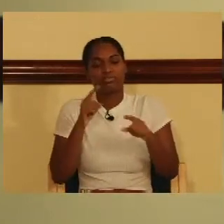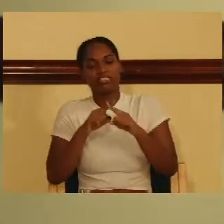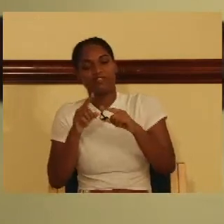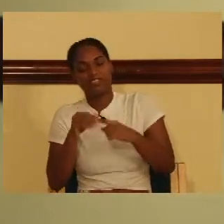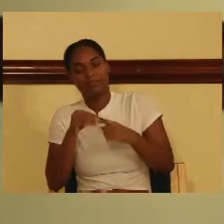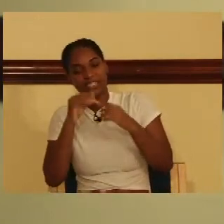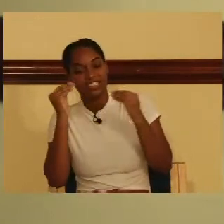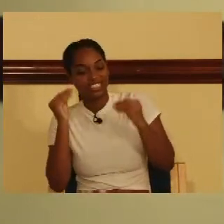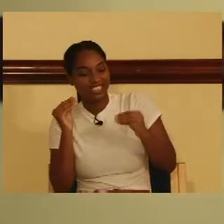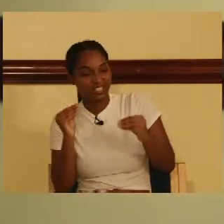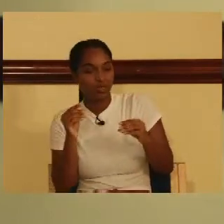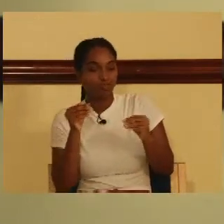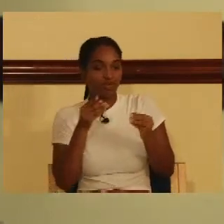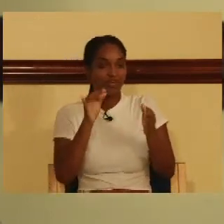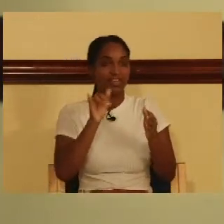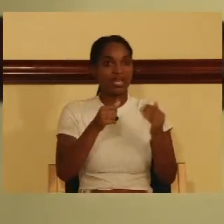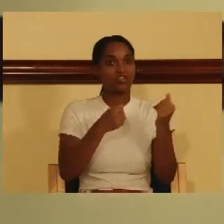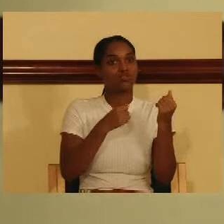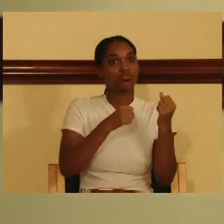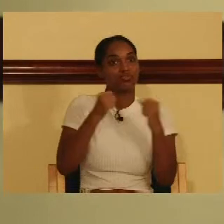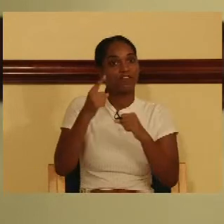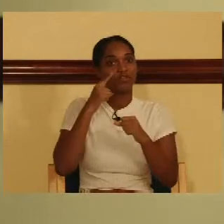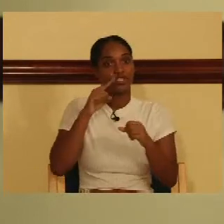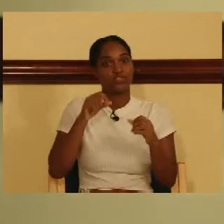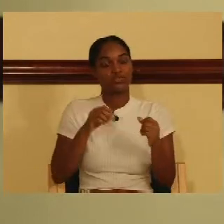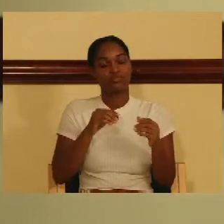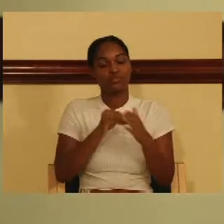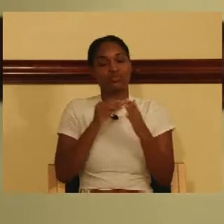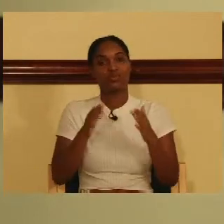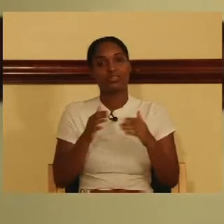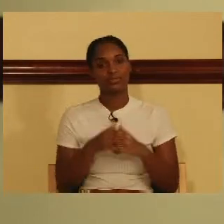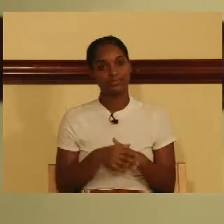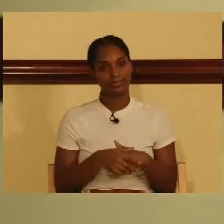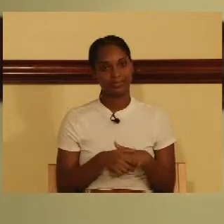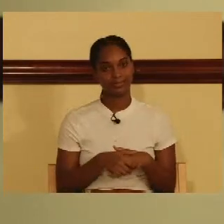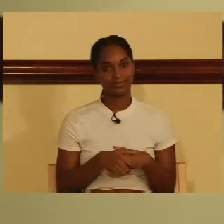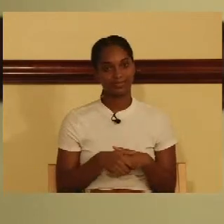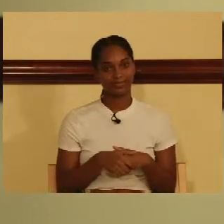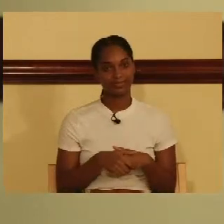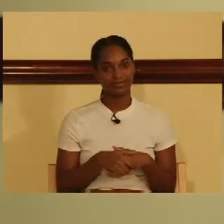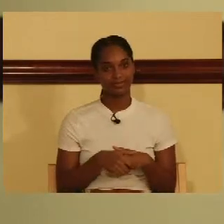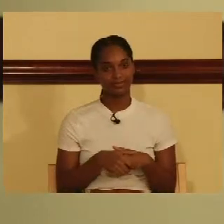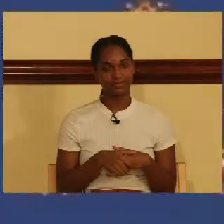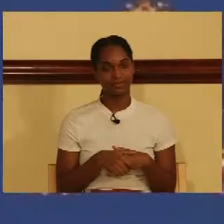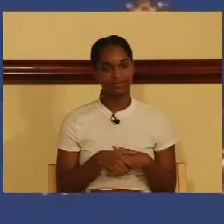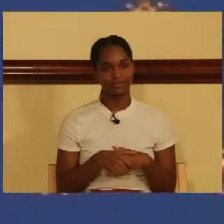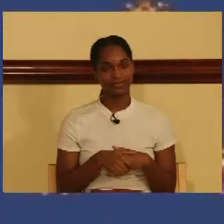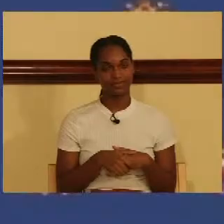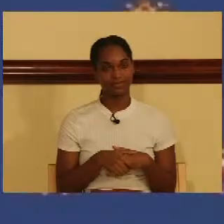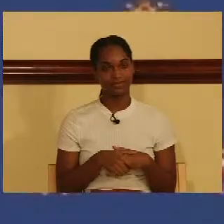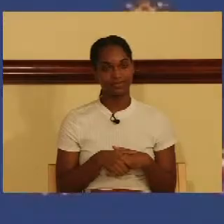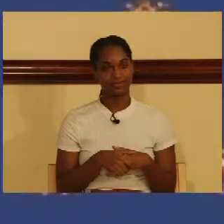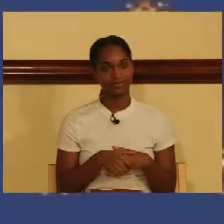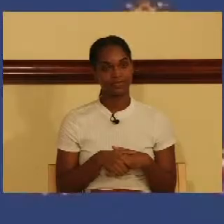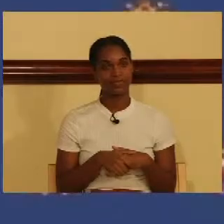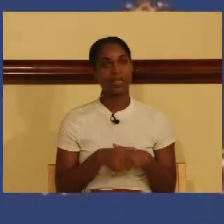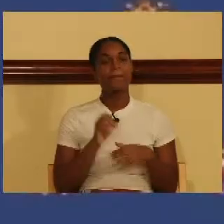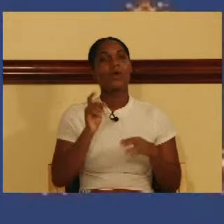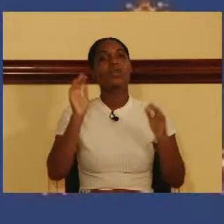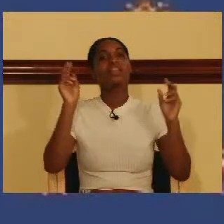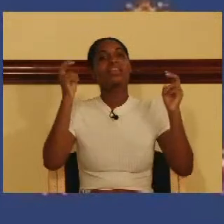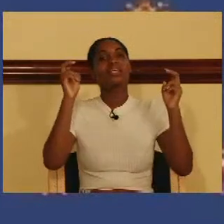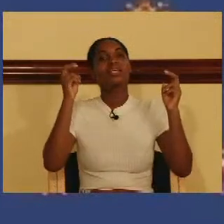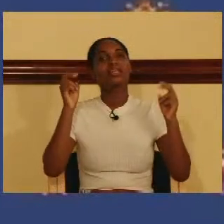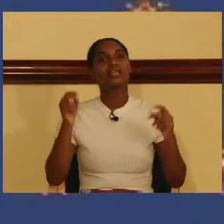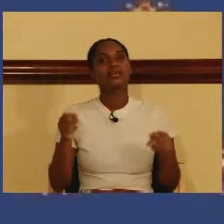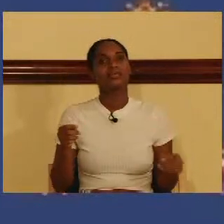to provide that kind of strengthening for these students? All right, I am going to piggyback on the theme for Youth